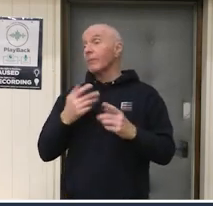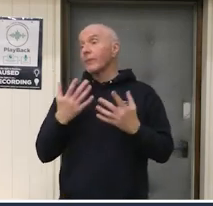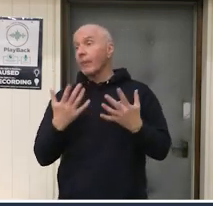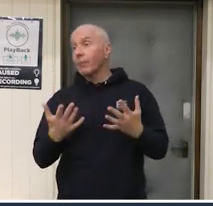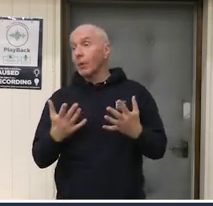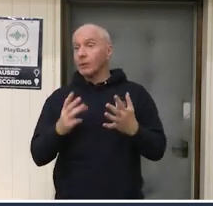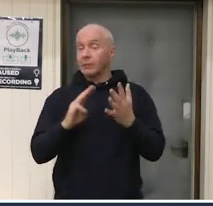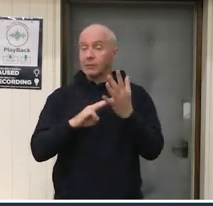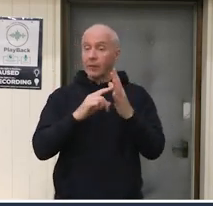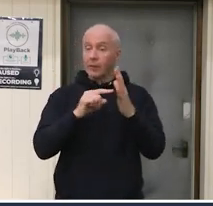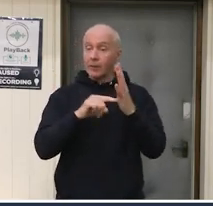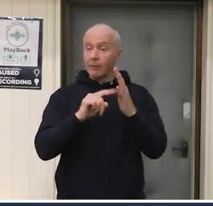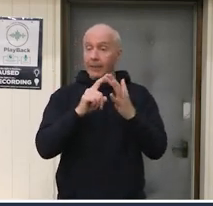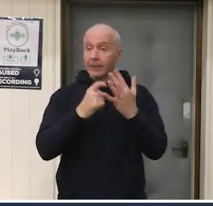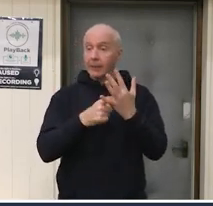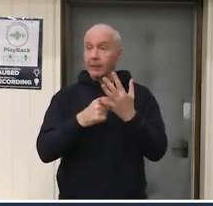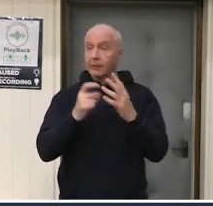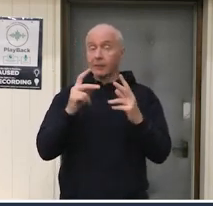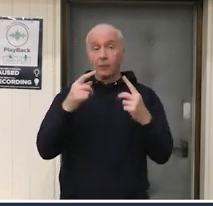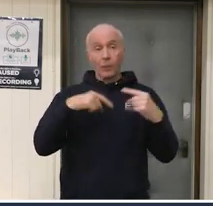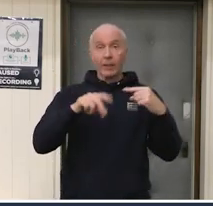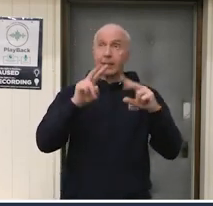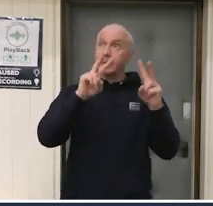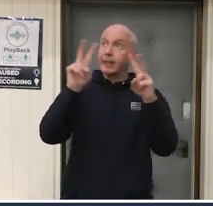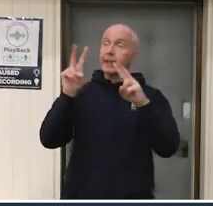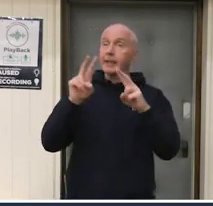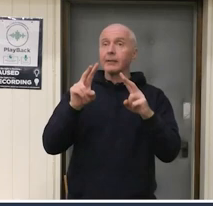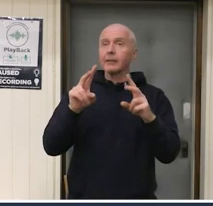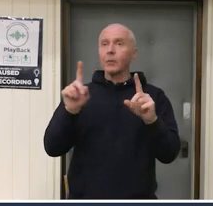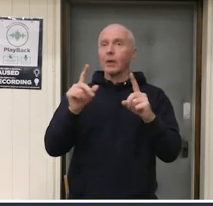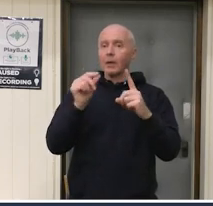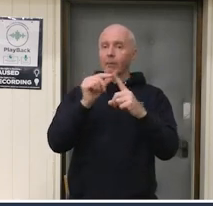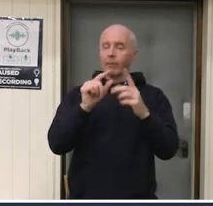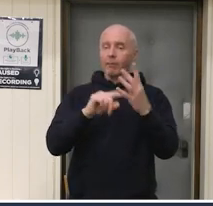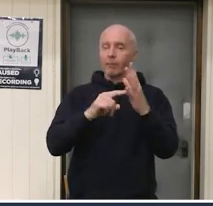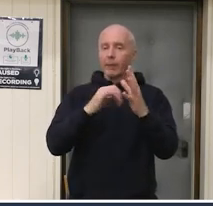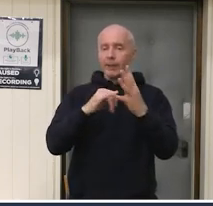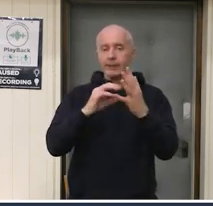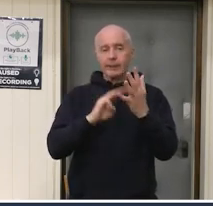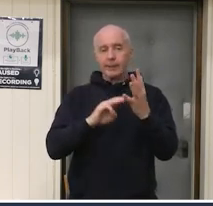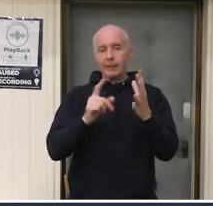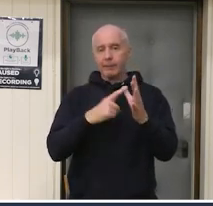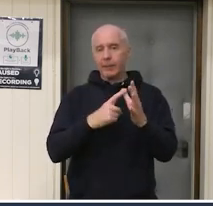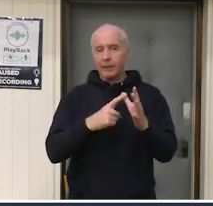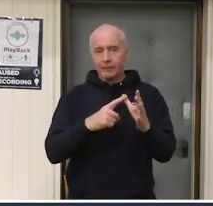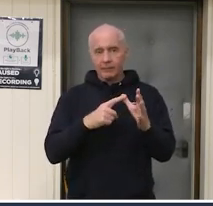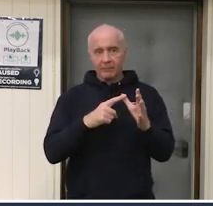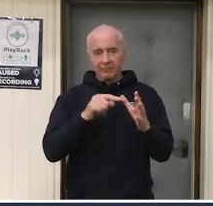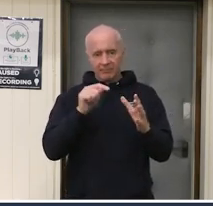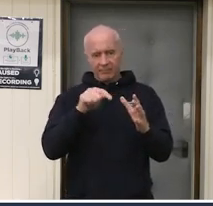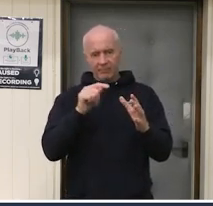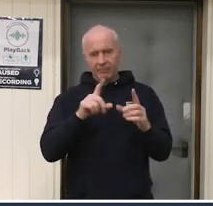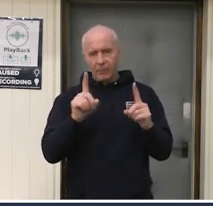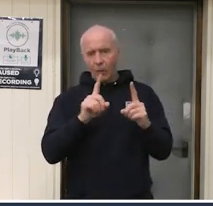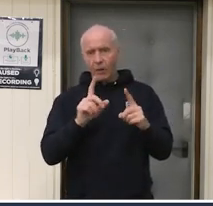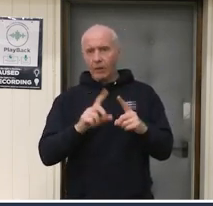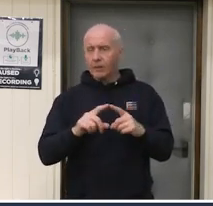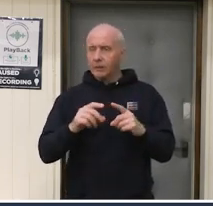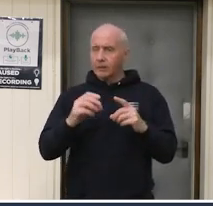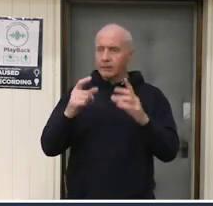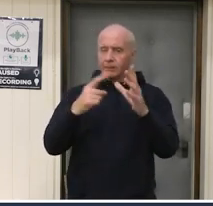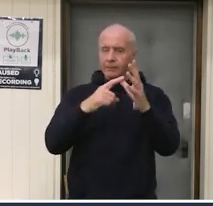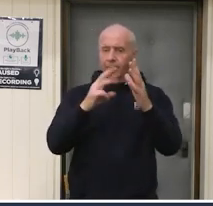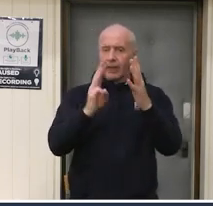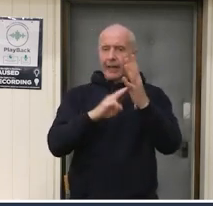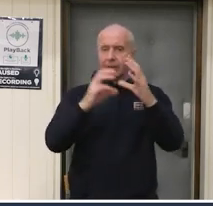But the matter that we do have, it's a visible matter, most of it is plasma. What is plasma? Well, if you think about the atom, you've got the nucleus with the